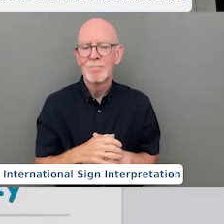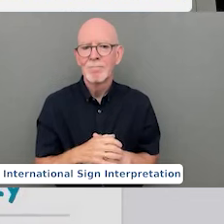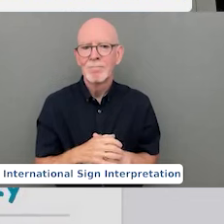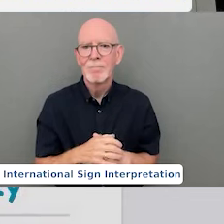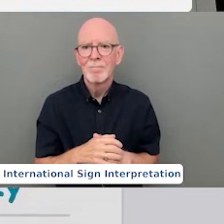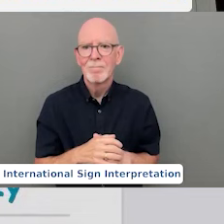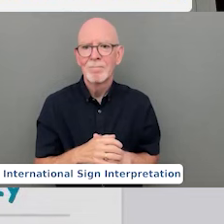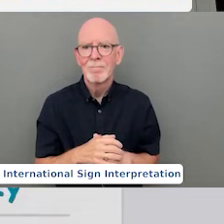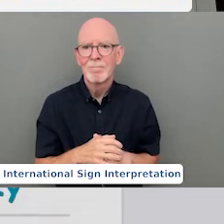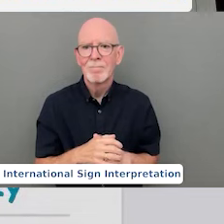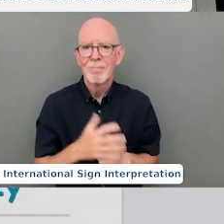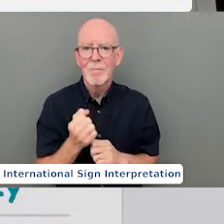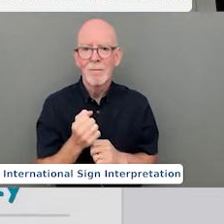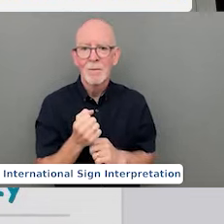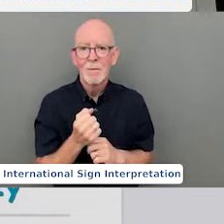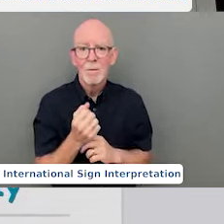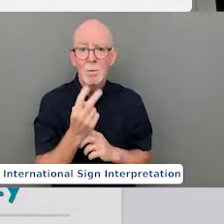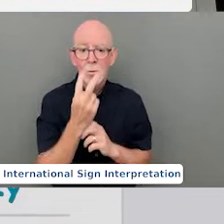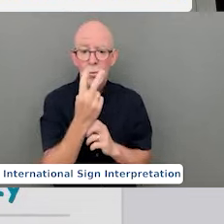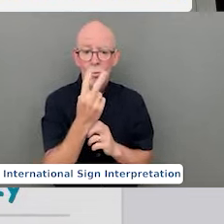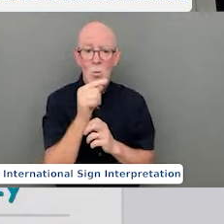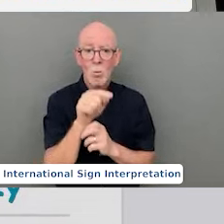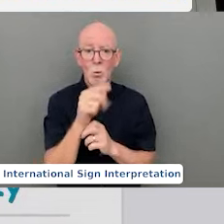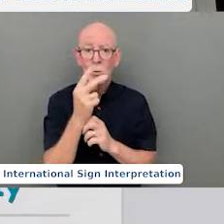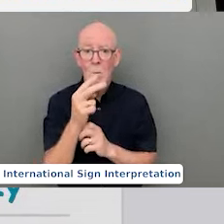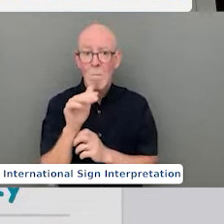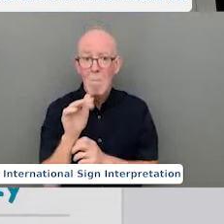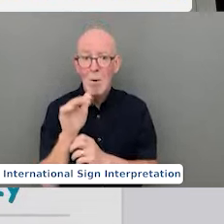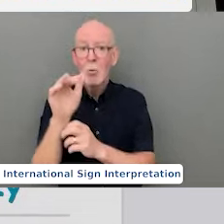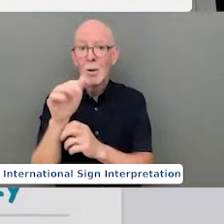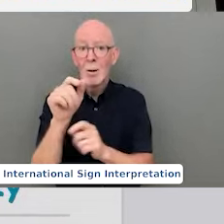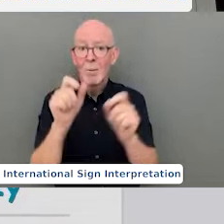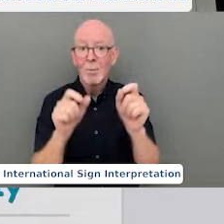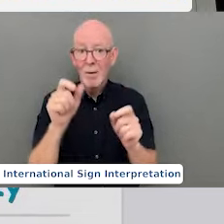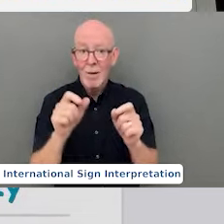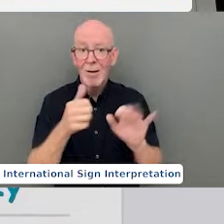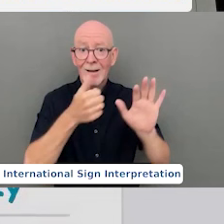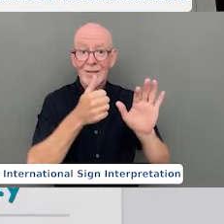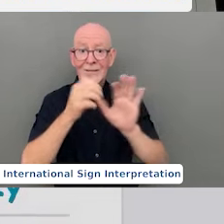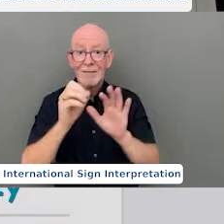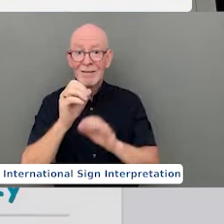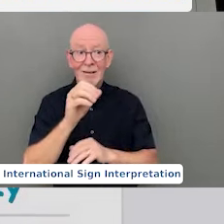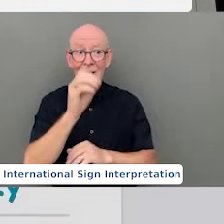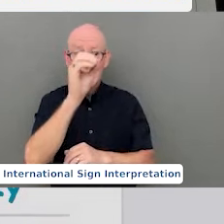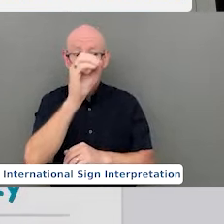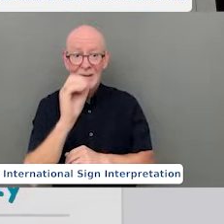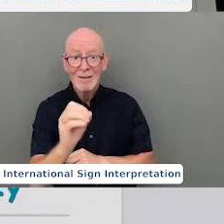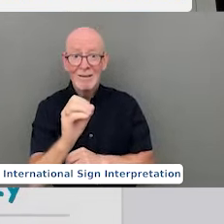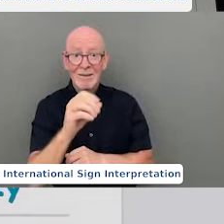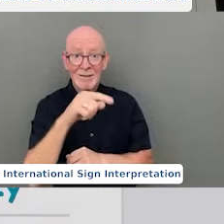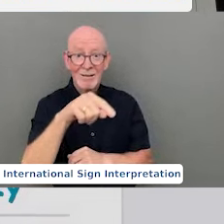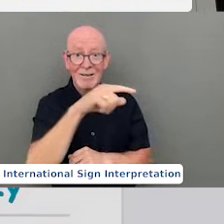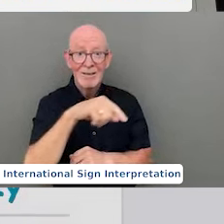right? Learning disability. For these categories, we work together, and it's